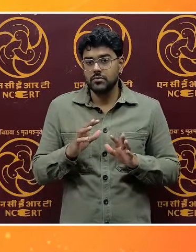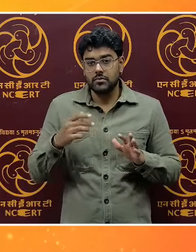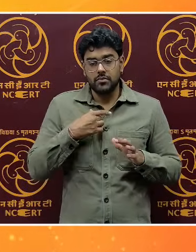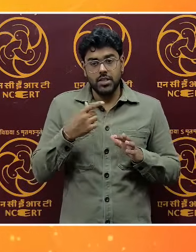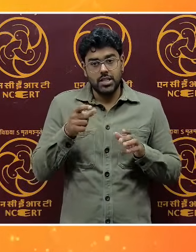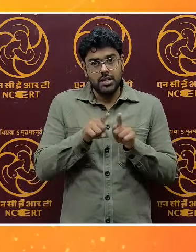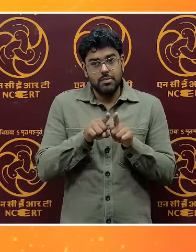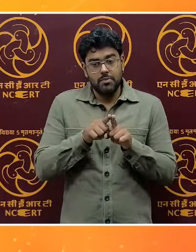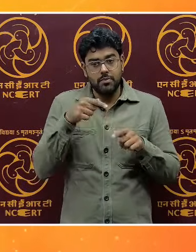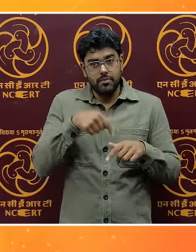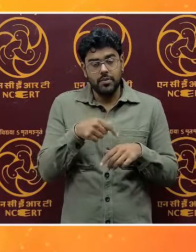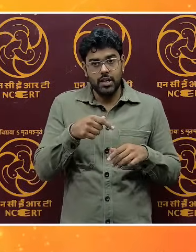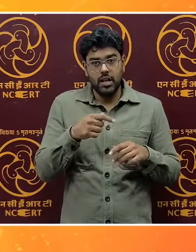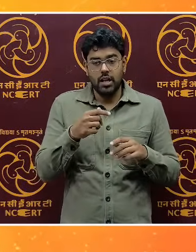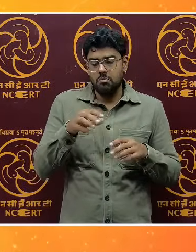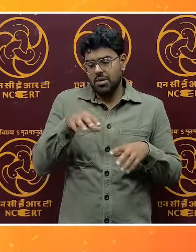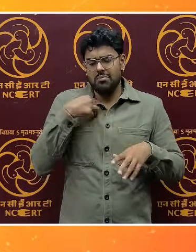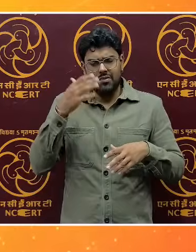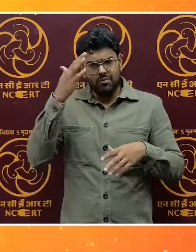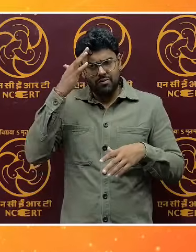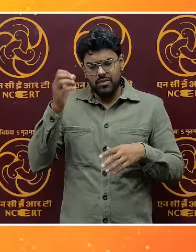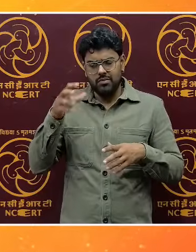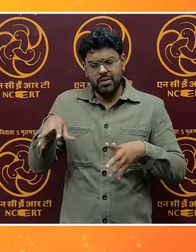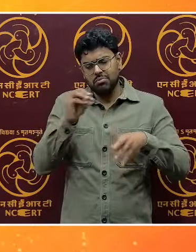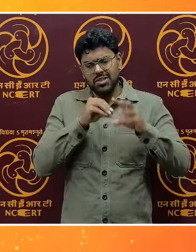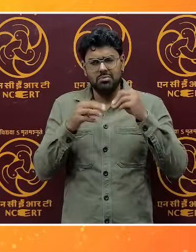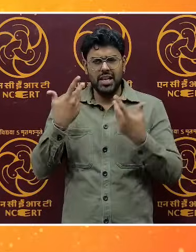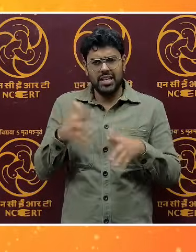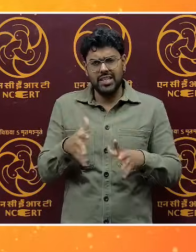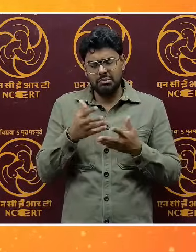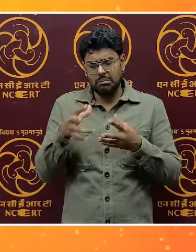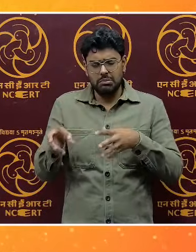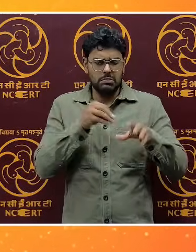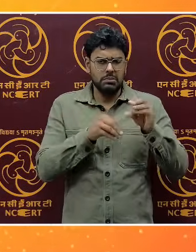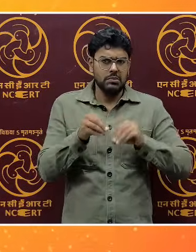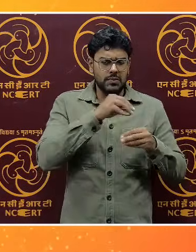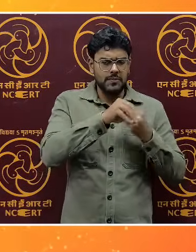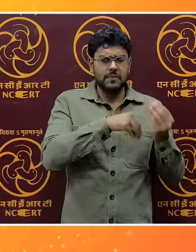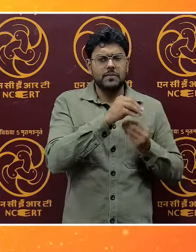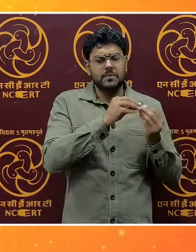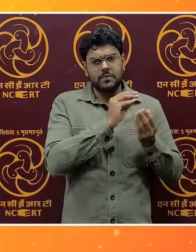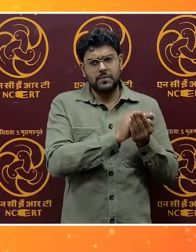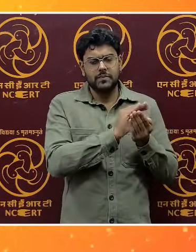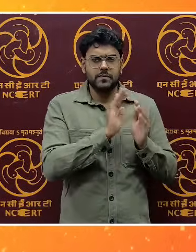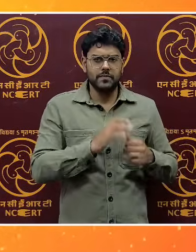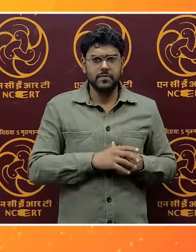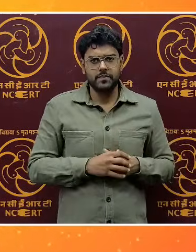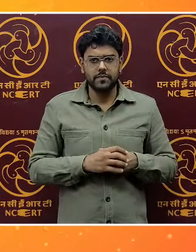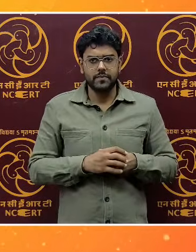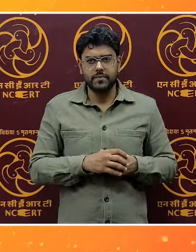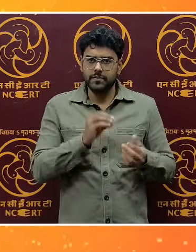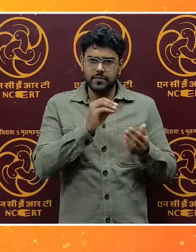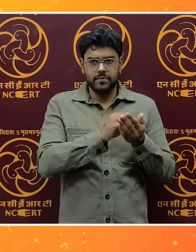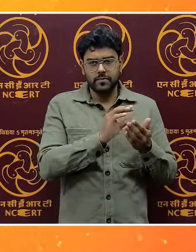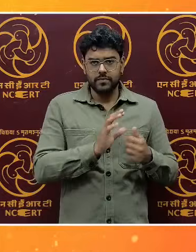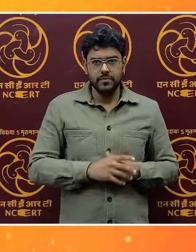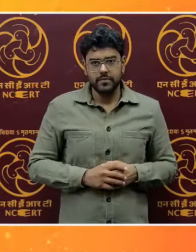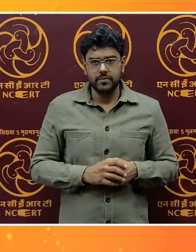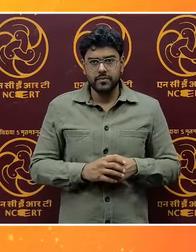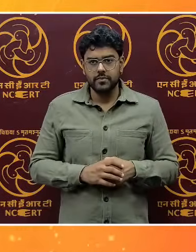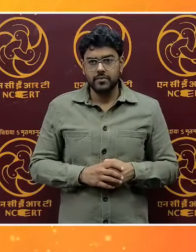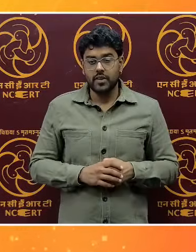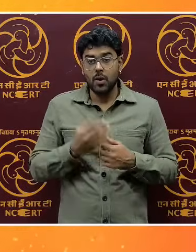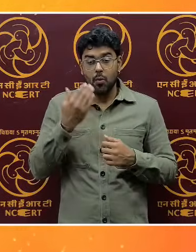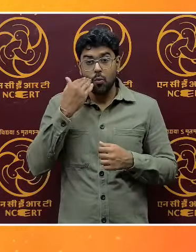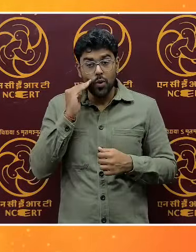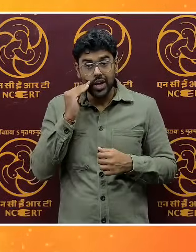considered about how much iron I have taken or how much sulfur I have taken. I've just mixed them together and I formed a mixture.